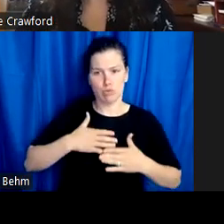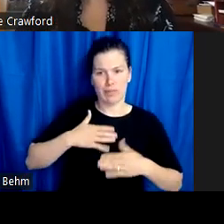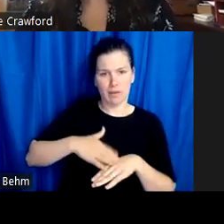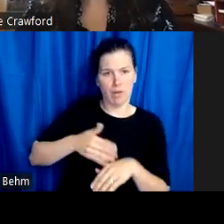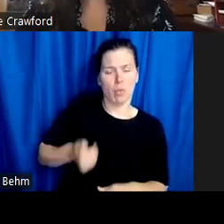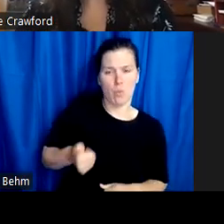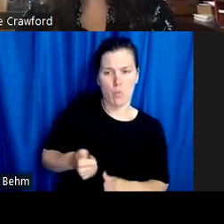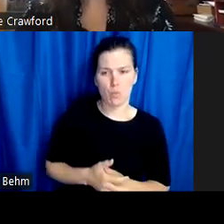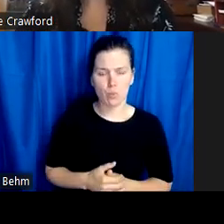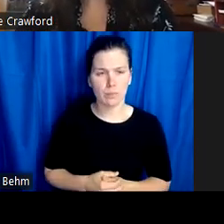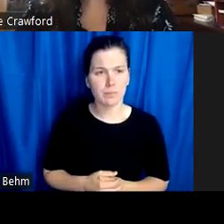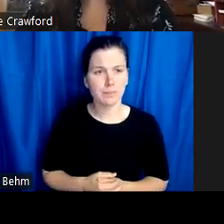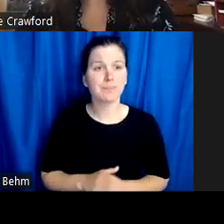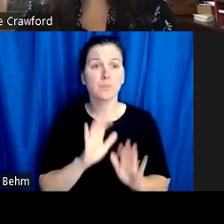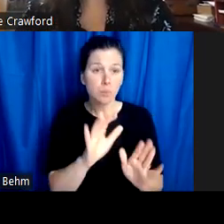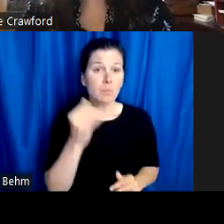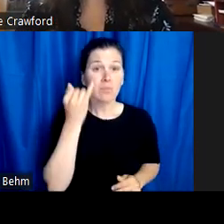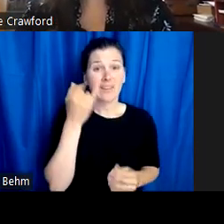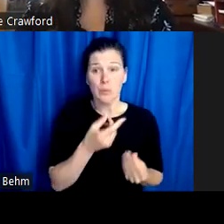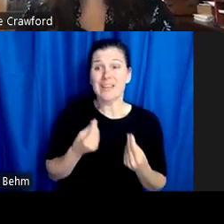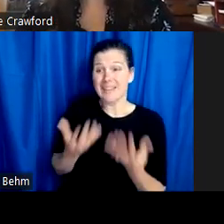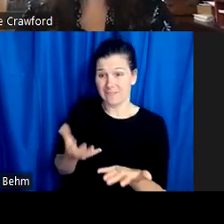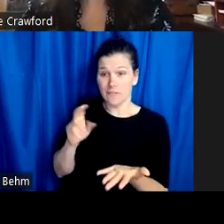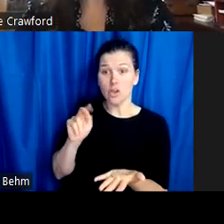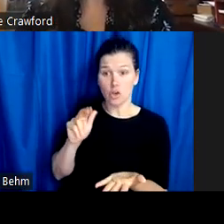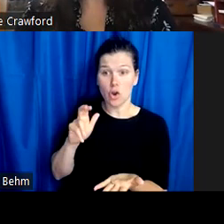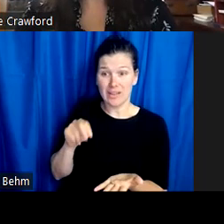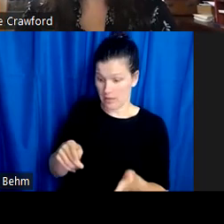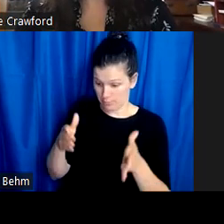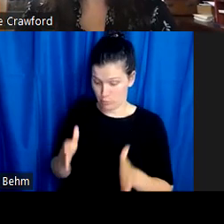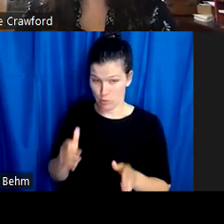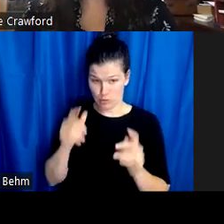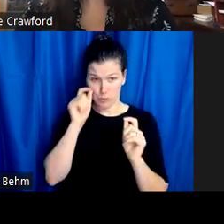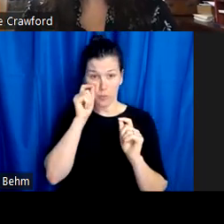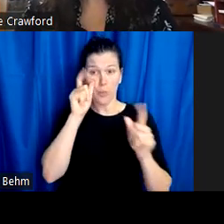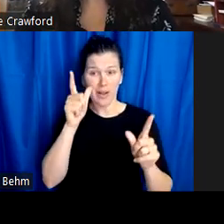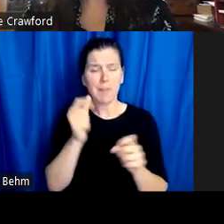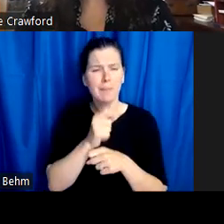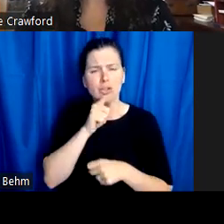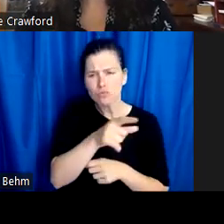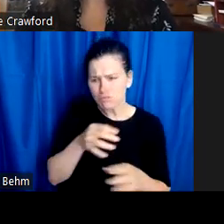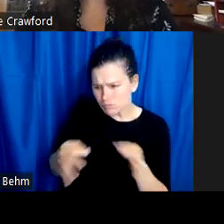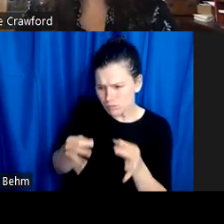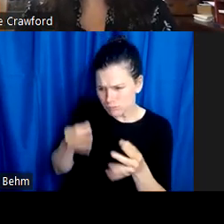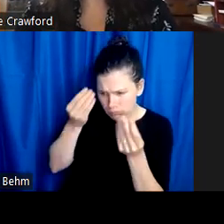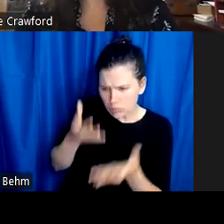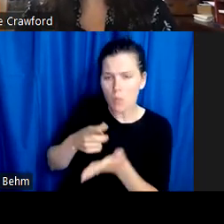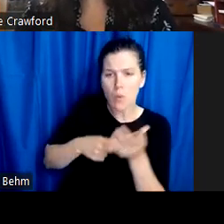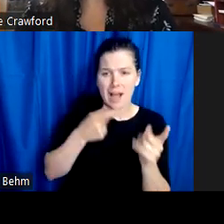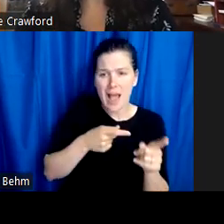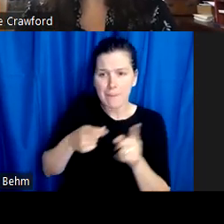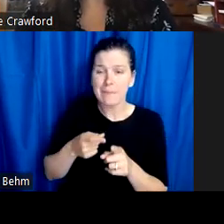So if you give the Narcan and the person wakes up, make sure you let them know what happened. I'm going to tell you, people are